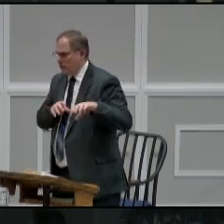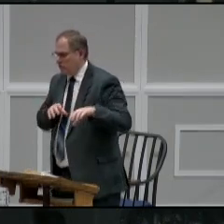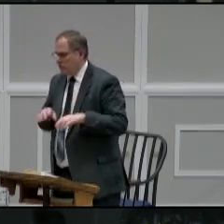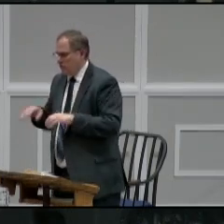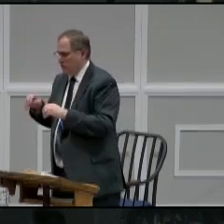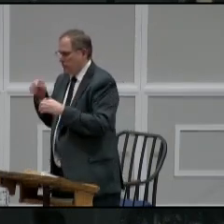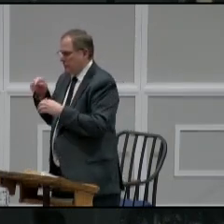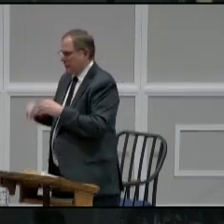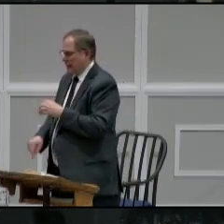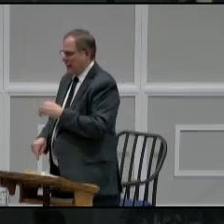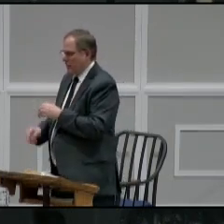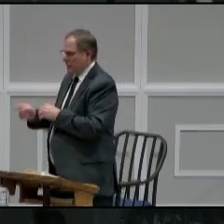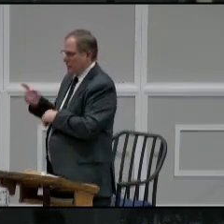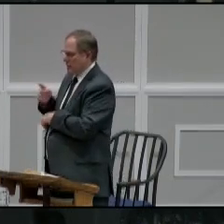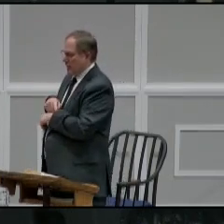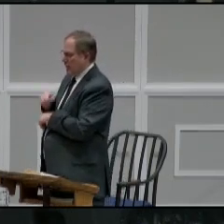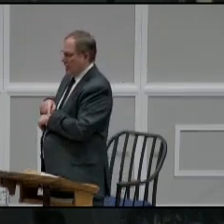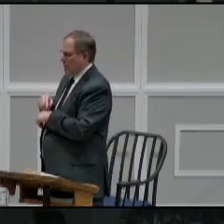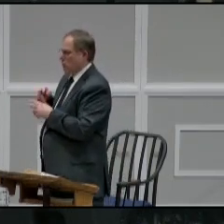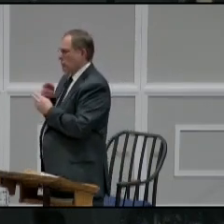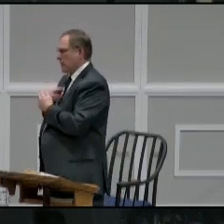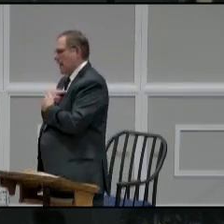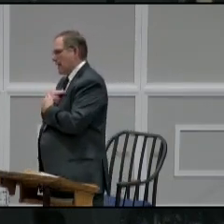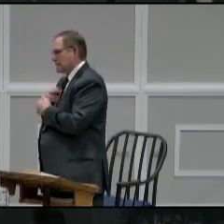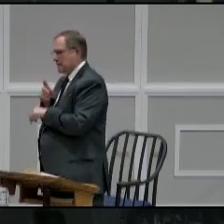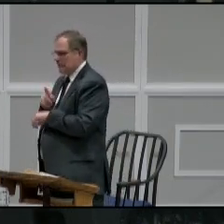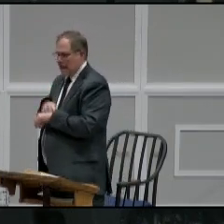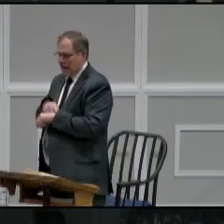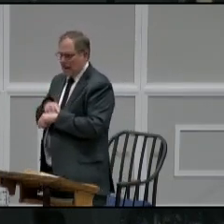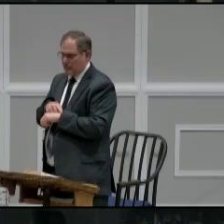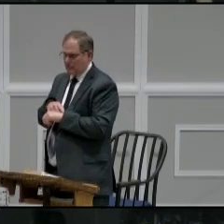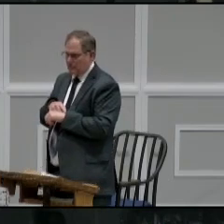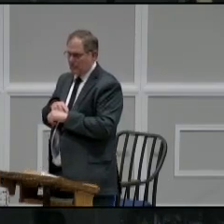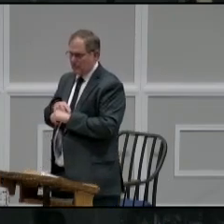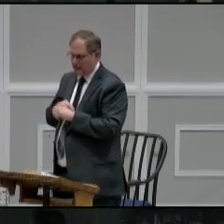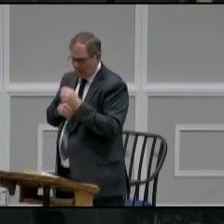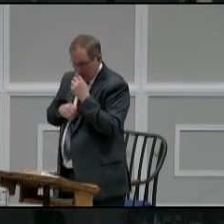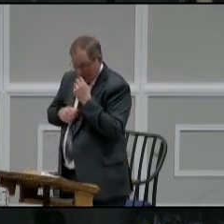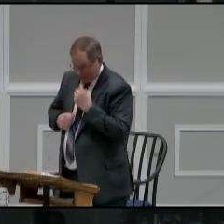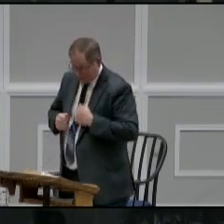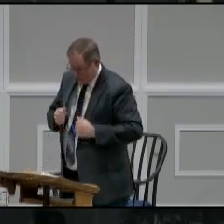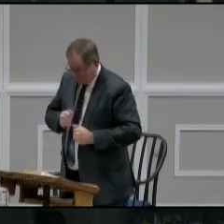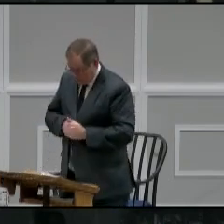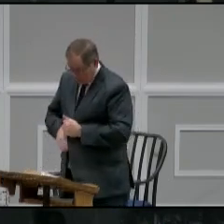I mean, come on, man. I barely have any time to relax. Leave me alone.